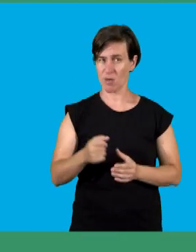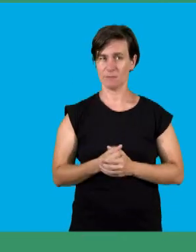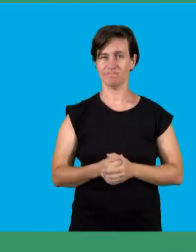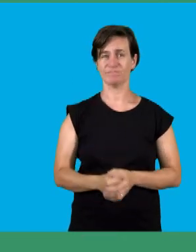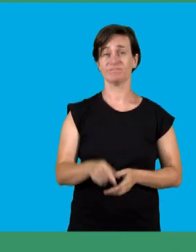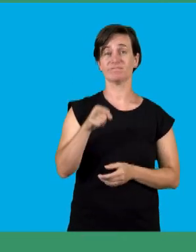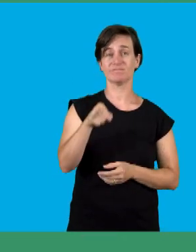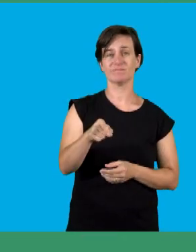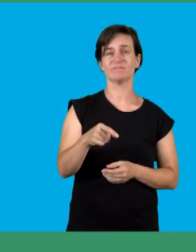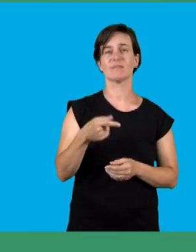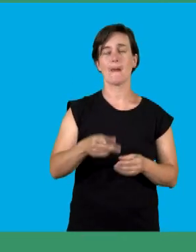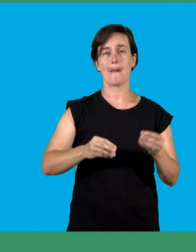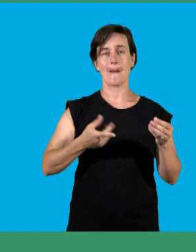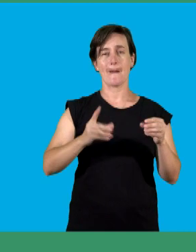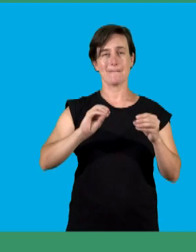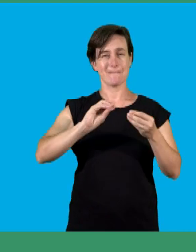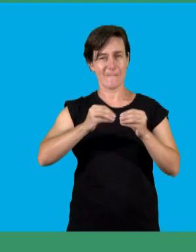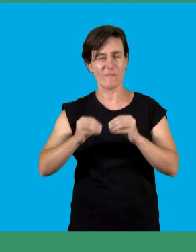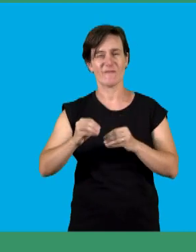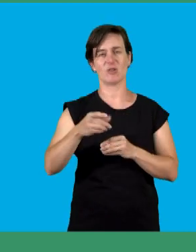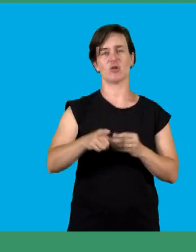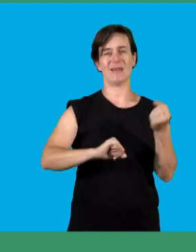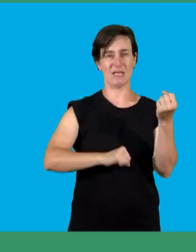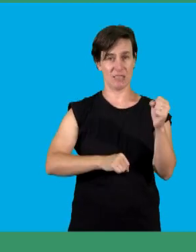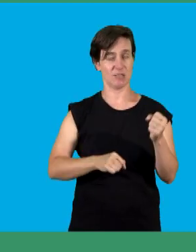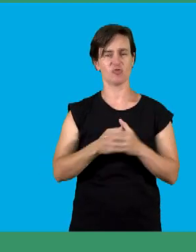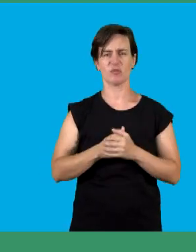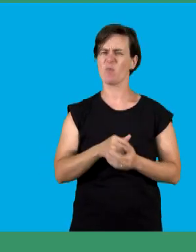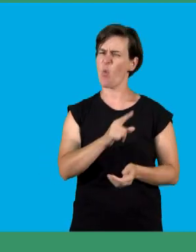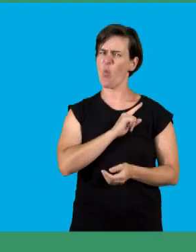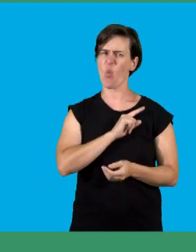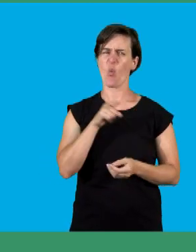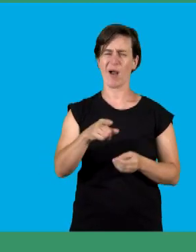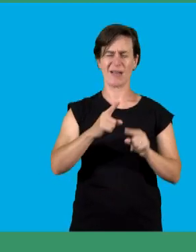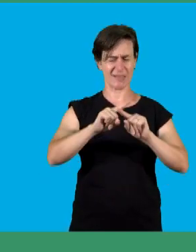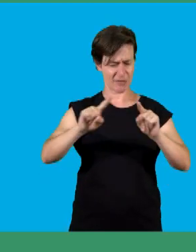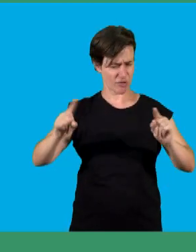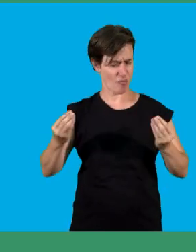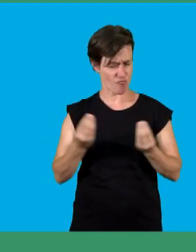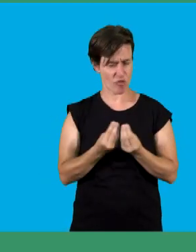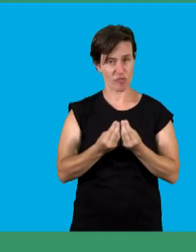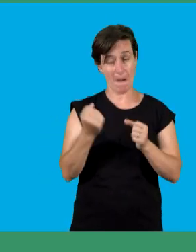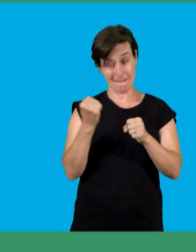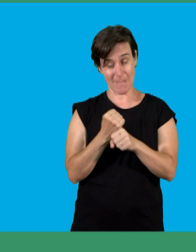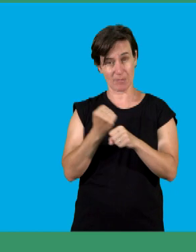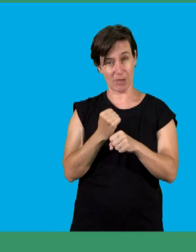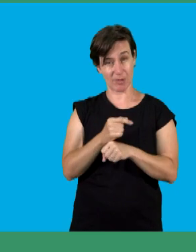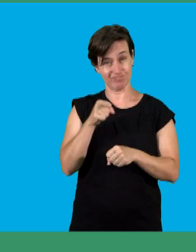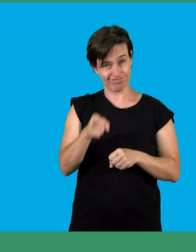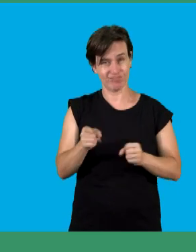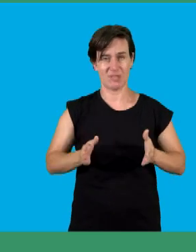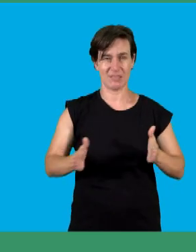secondary sector is often referred to as manufacturing industries because valuable products are created